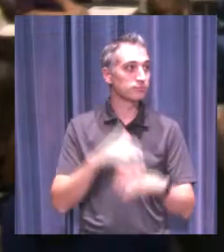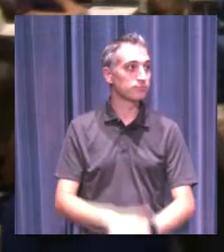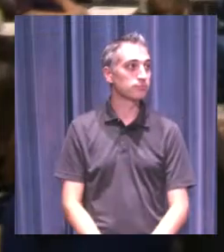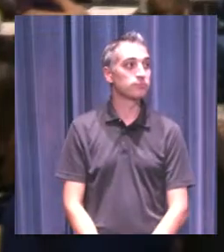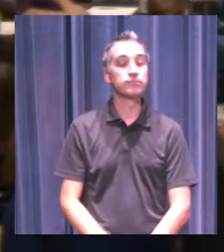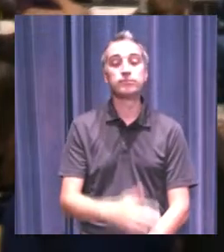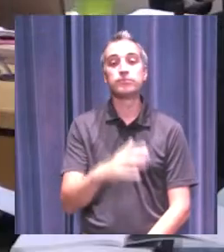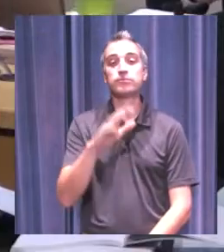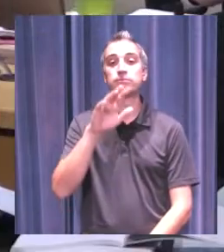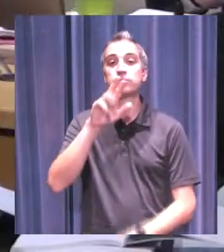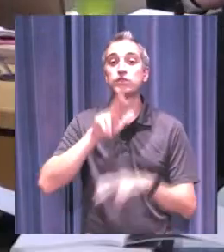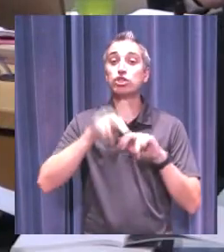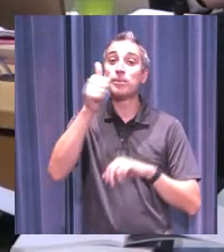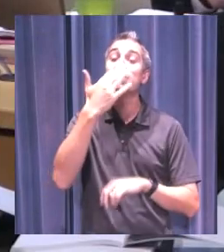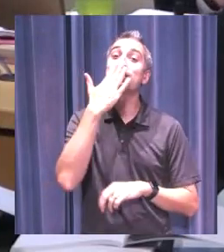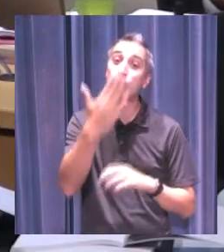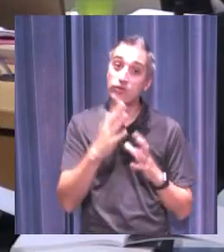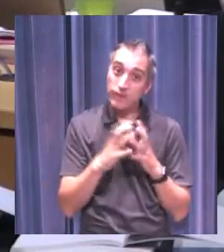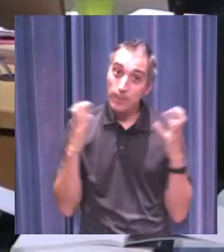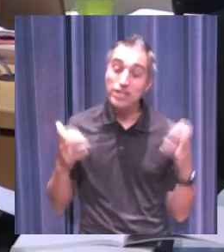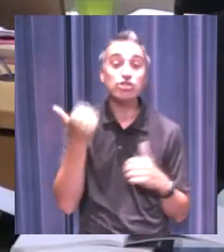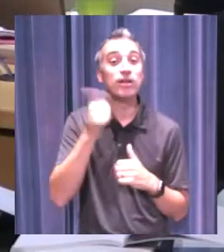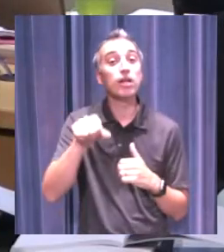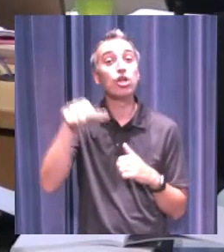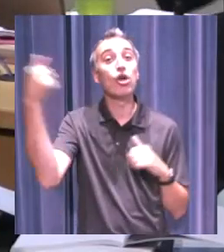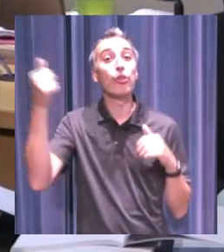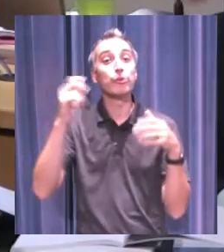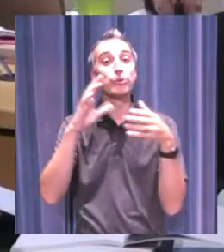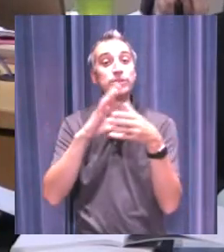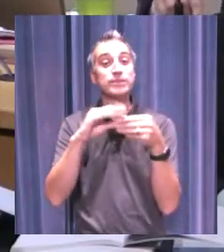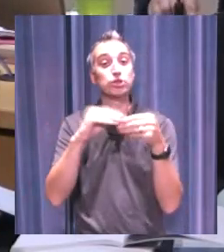Thank you very much. Do we have any other speakers today?